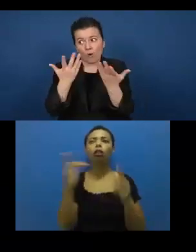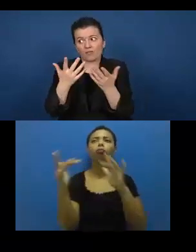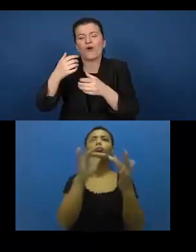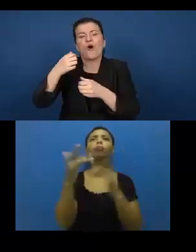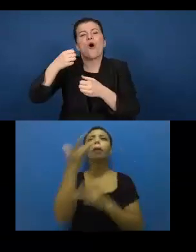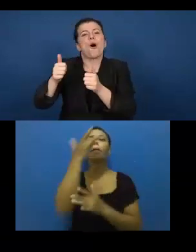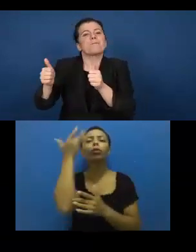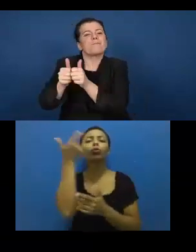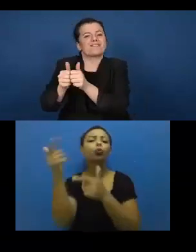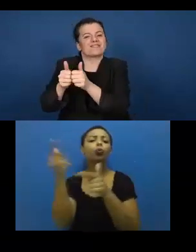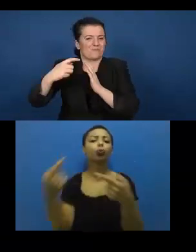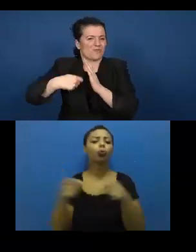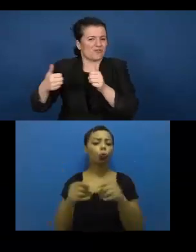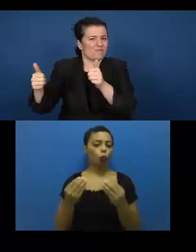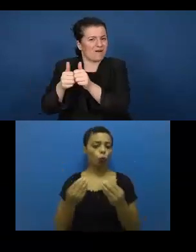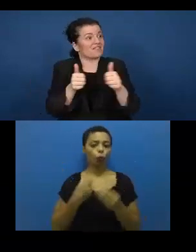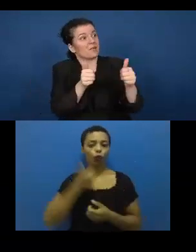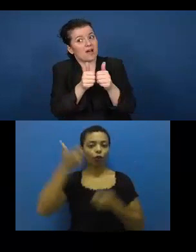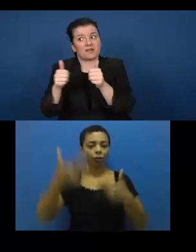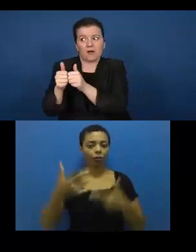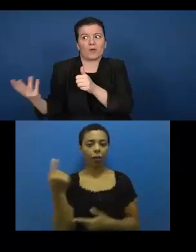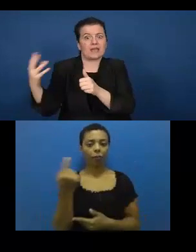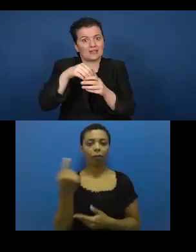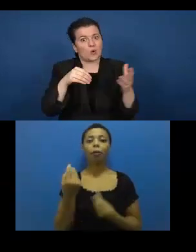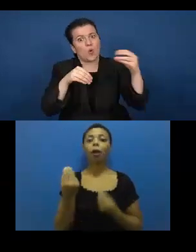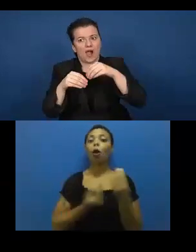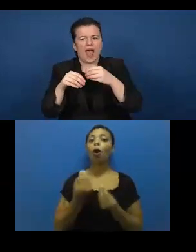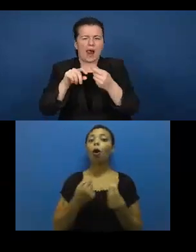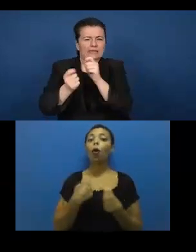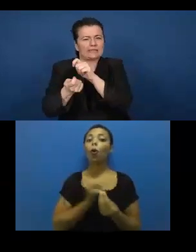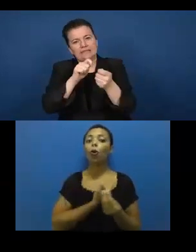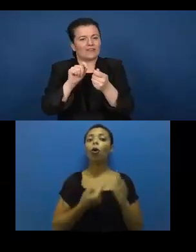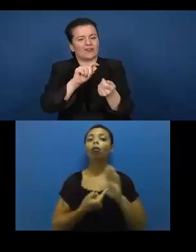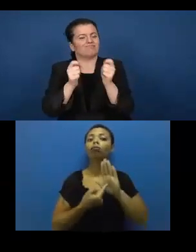you first what we did when we got the very simplest prototype, and then